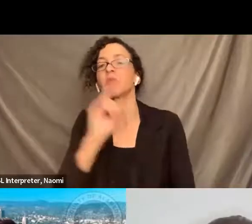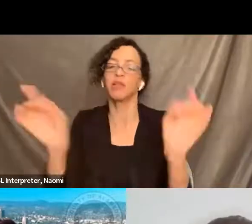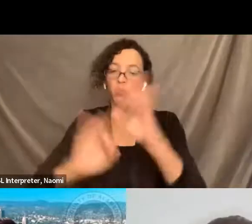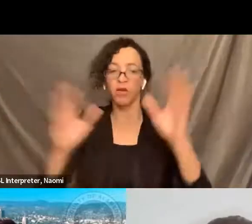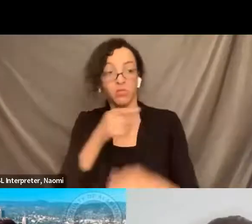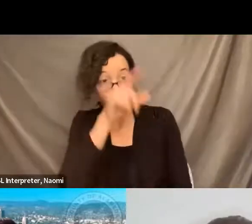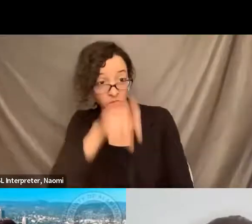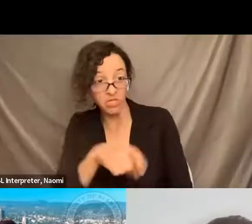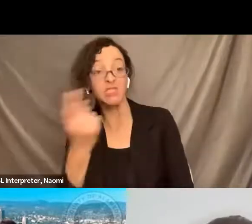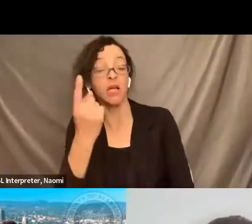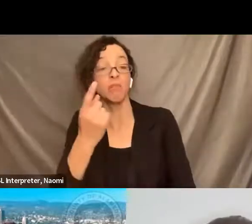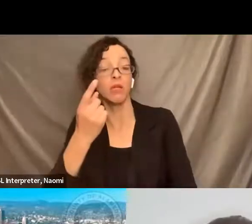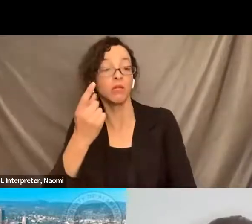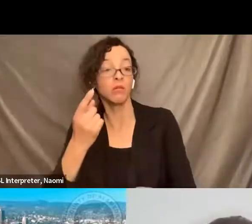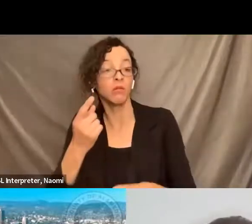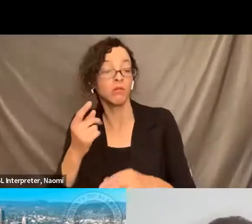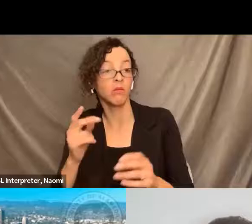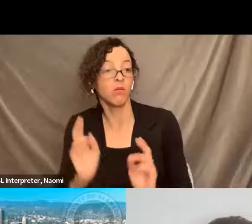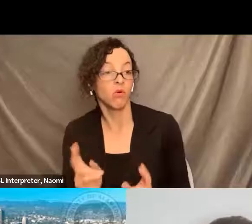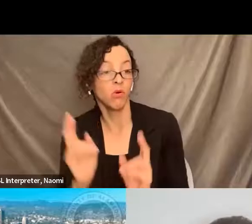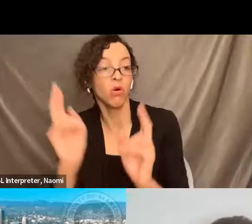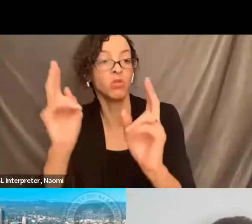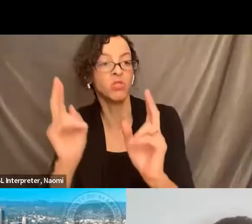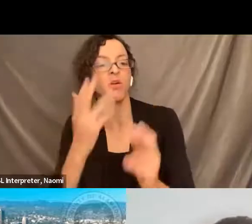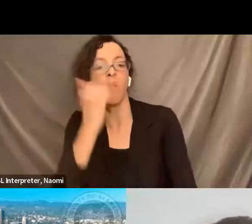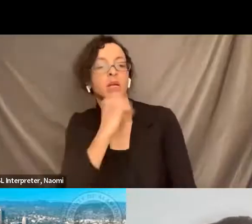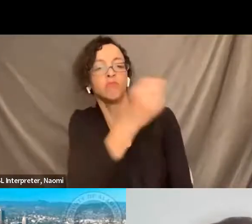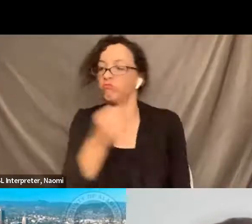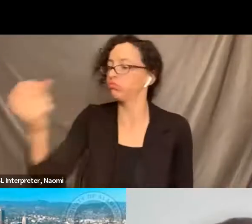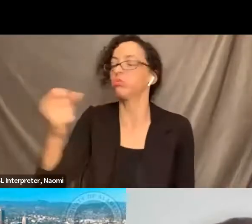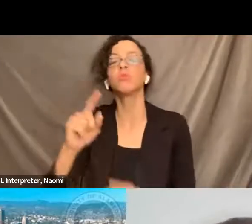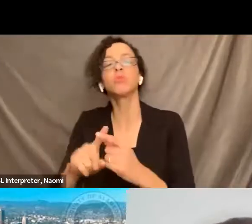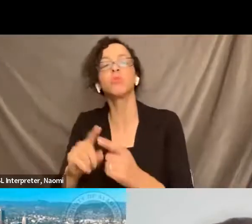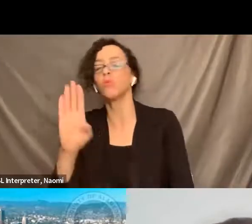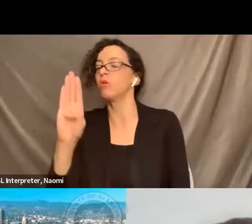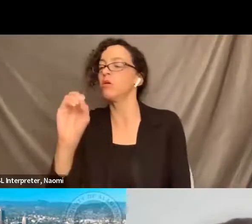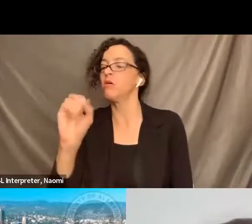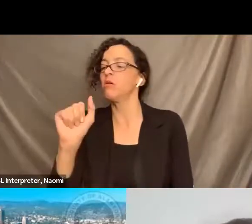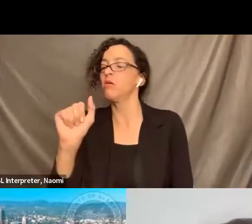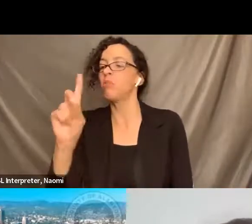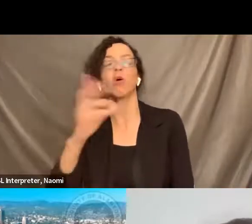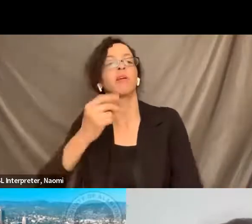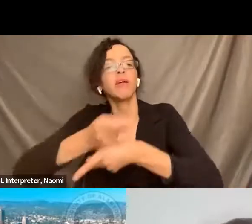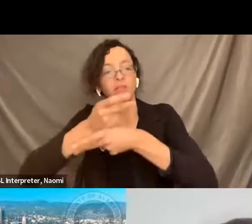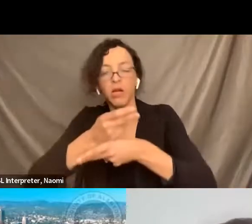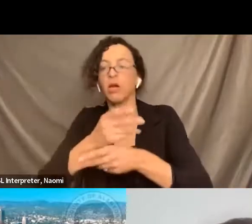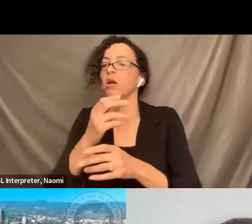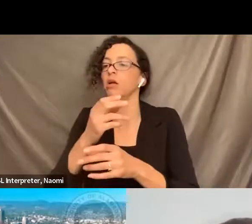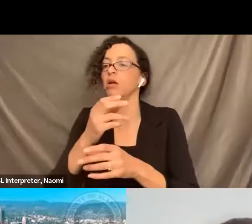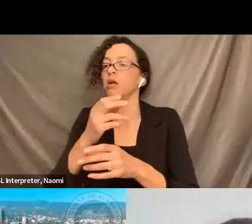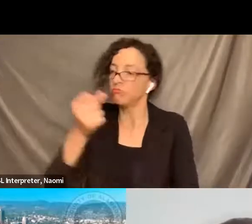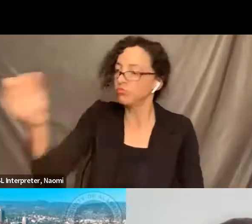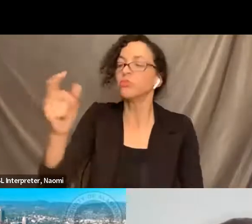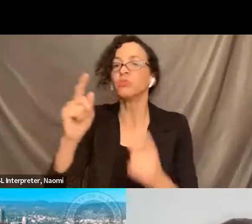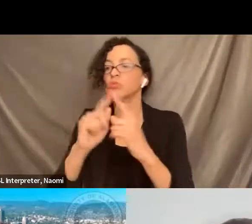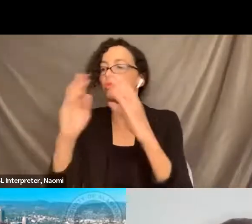to the board and care and see how we can keep you housed and meet your needs, in real time, instead of sending you to